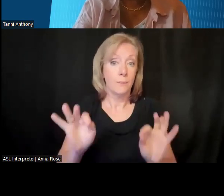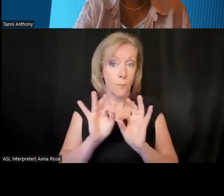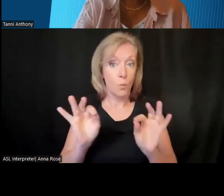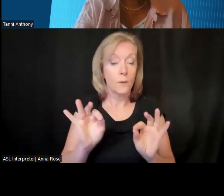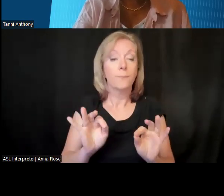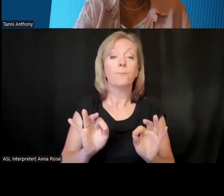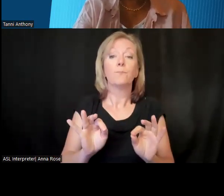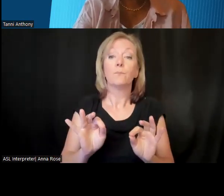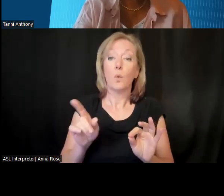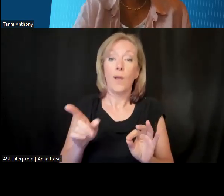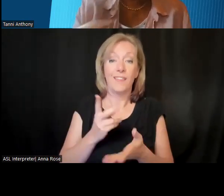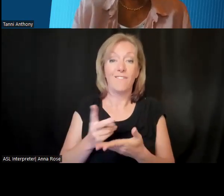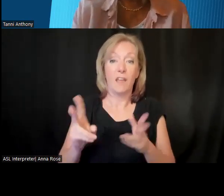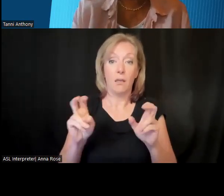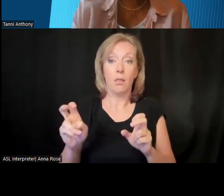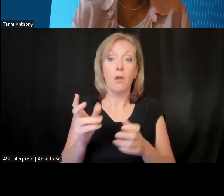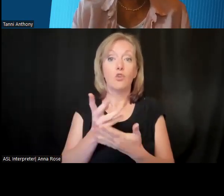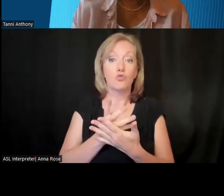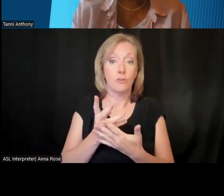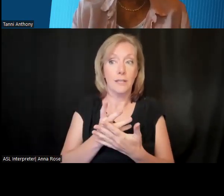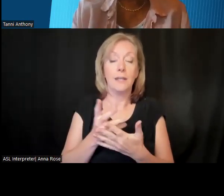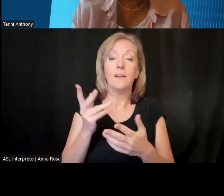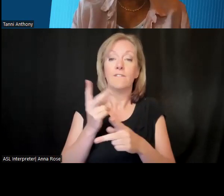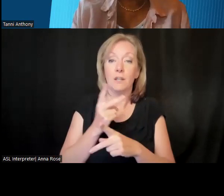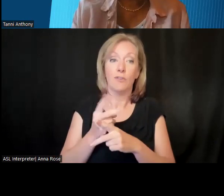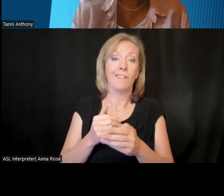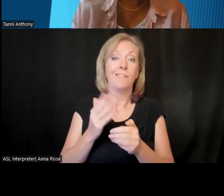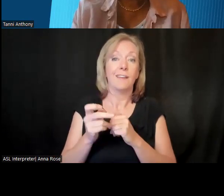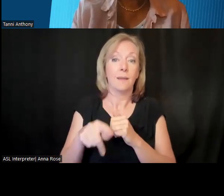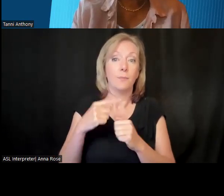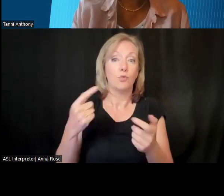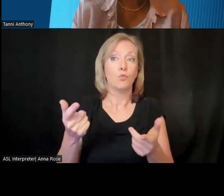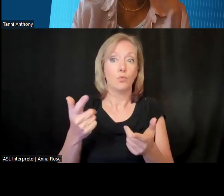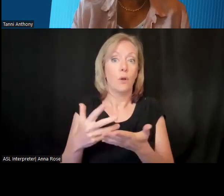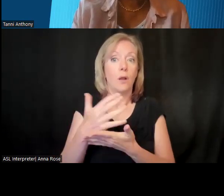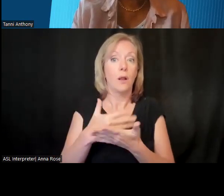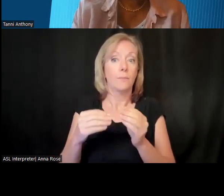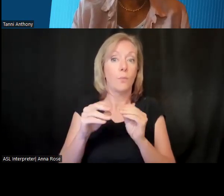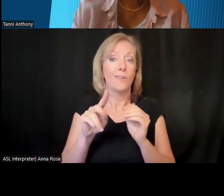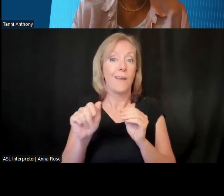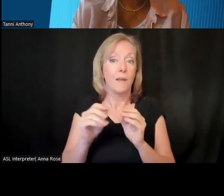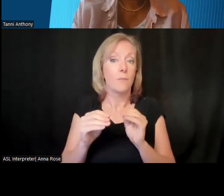once a child fails a screening, we figure out what's that next step to get more information.